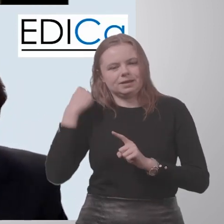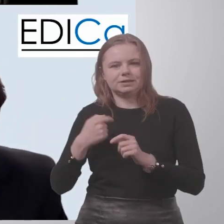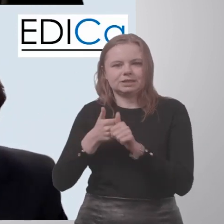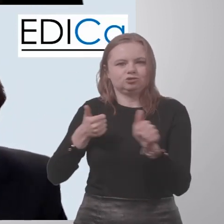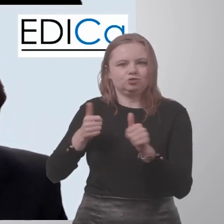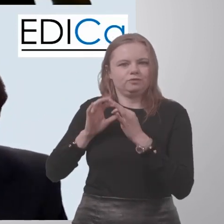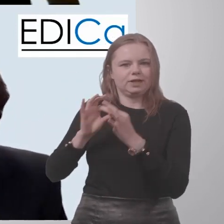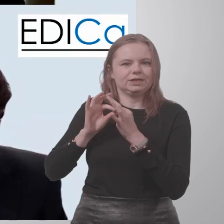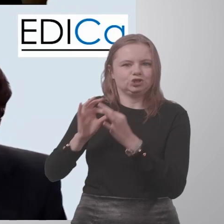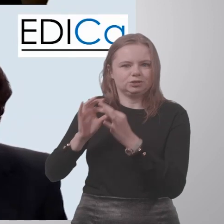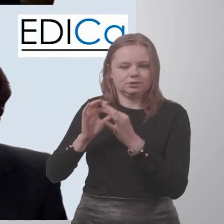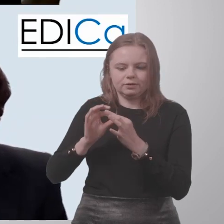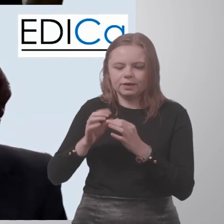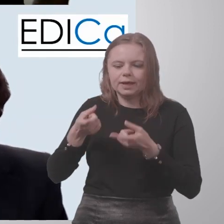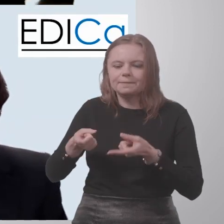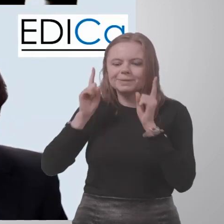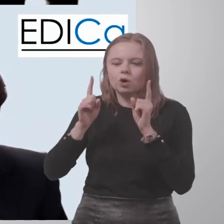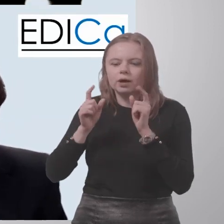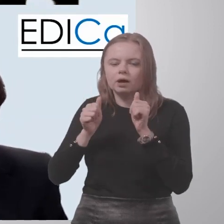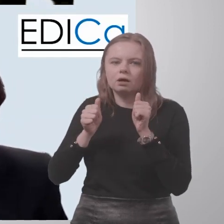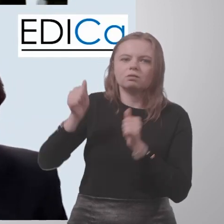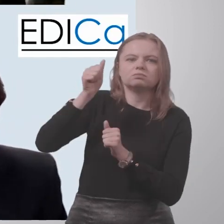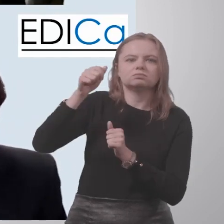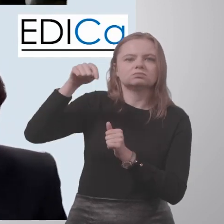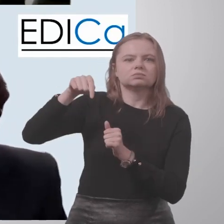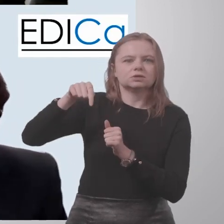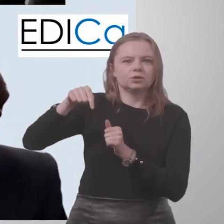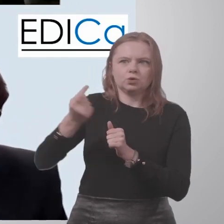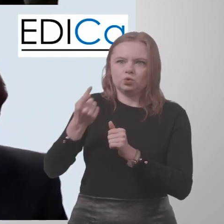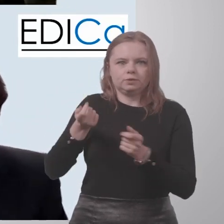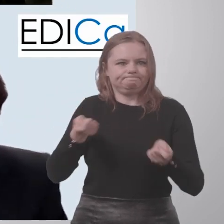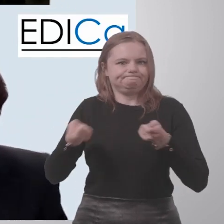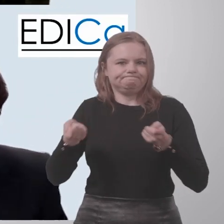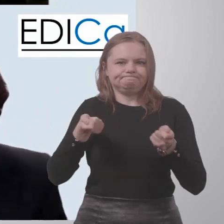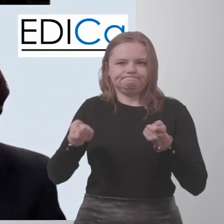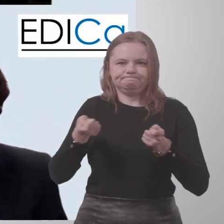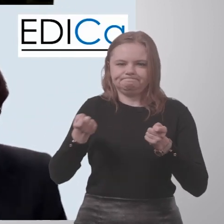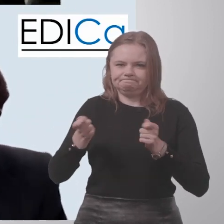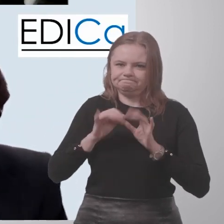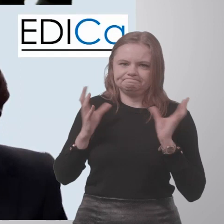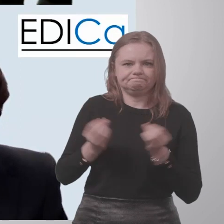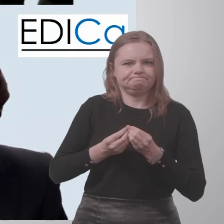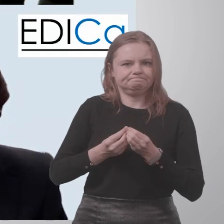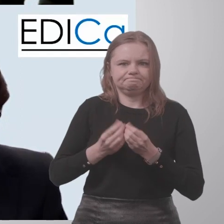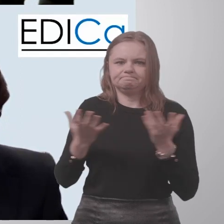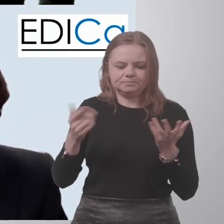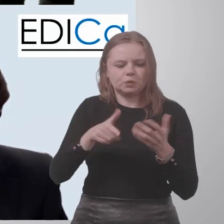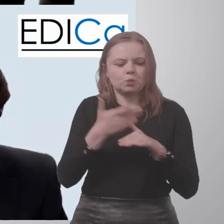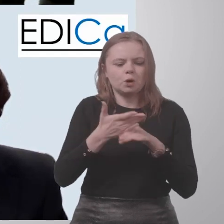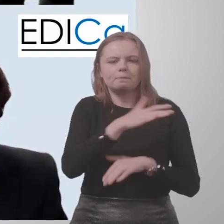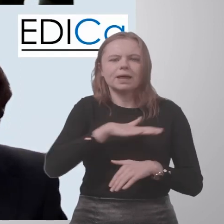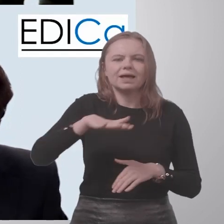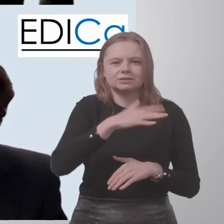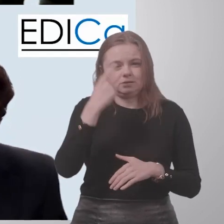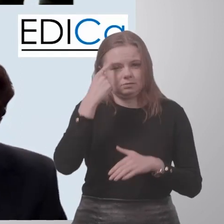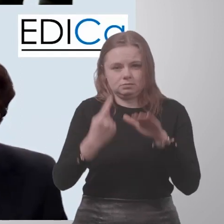the employer or the most senior employees are the dominant actors in anything that happens in the workplace. So I think